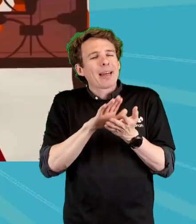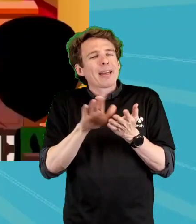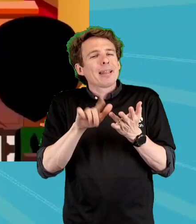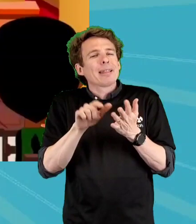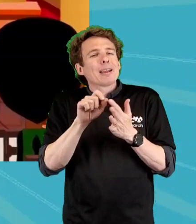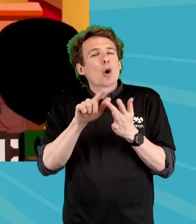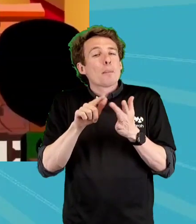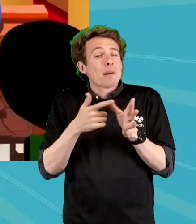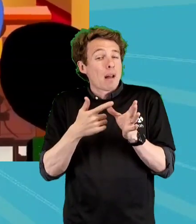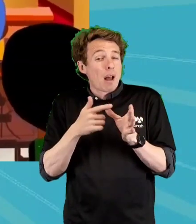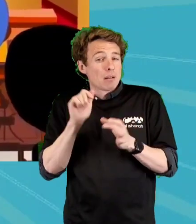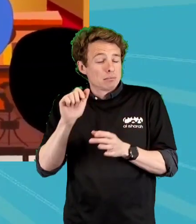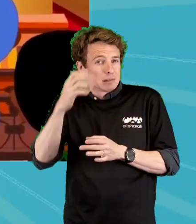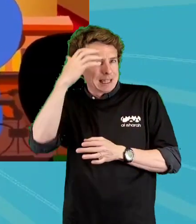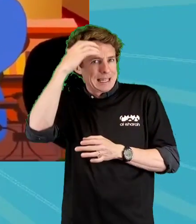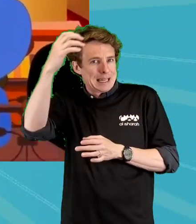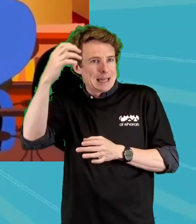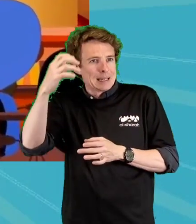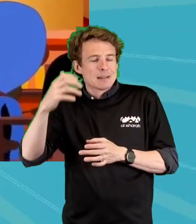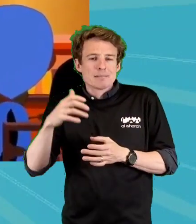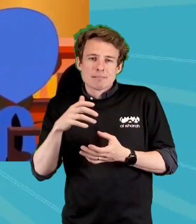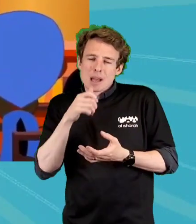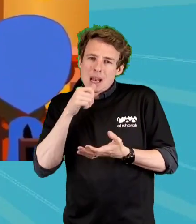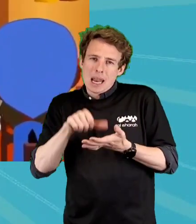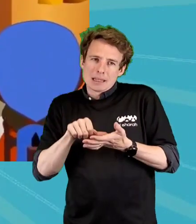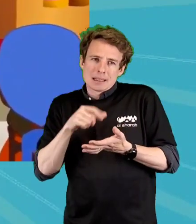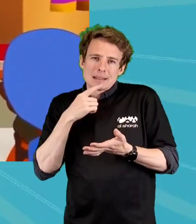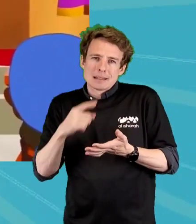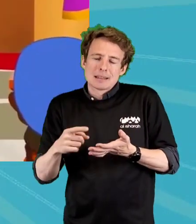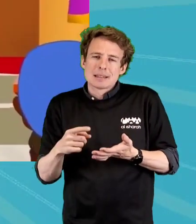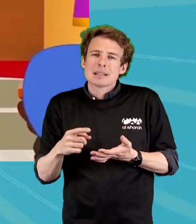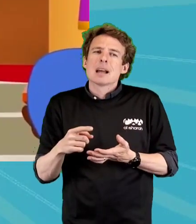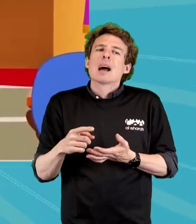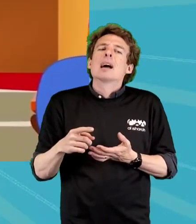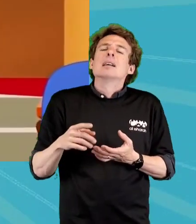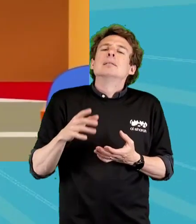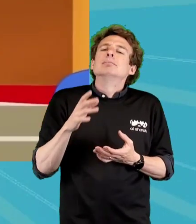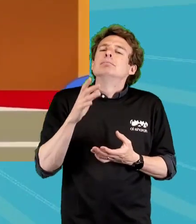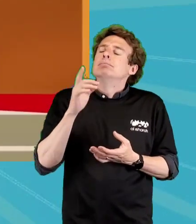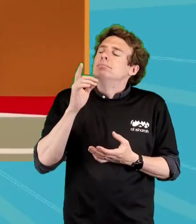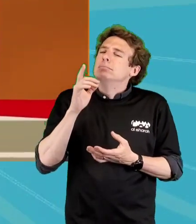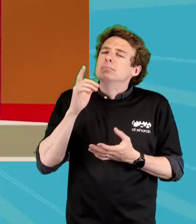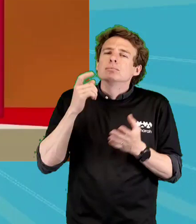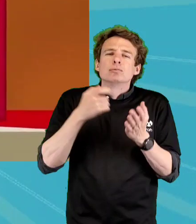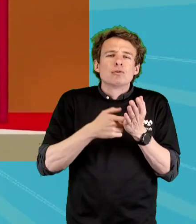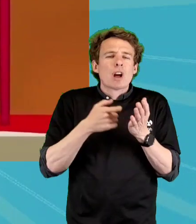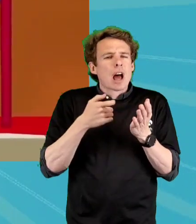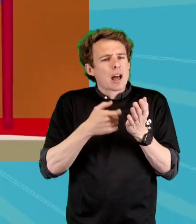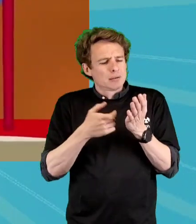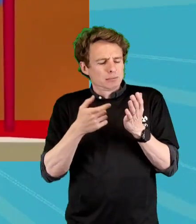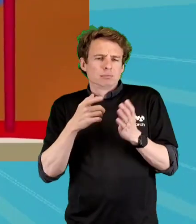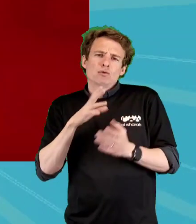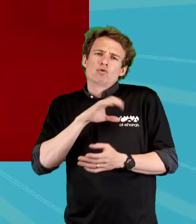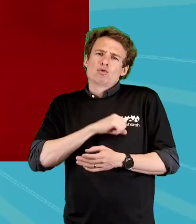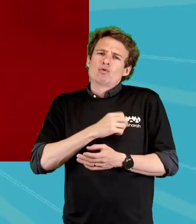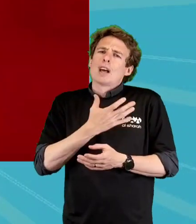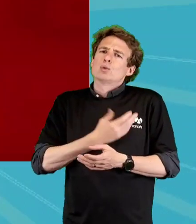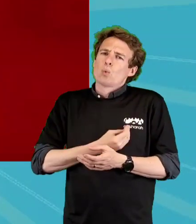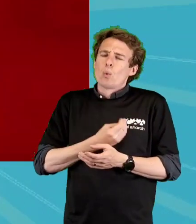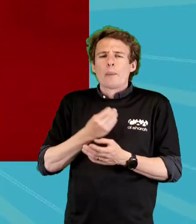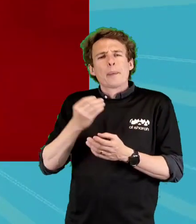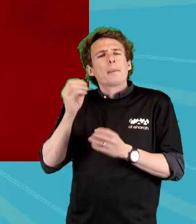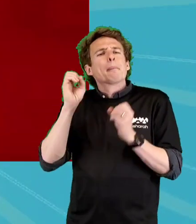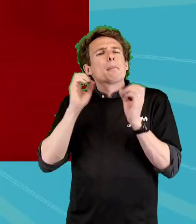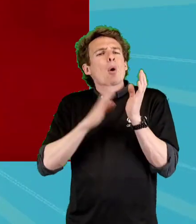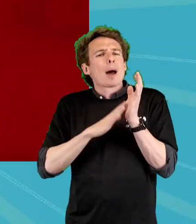king. The letter was sealed with 3 words: Allah, Rasul, and Muhammad. In